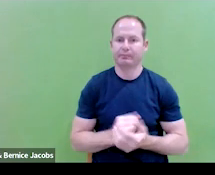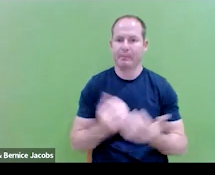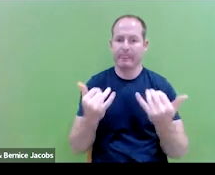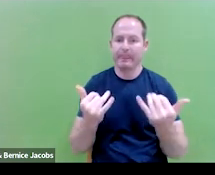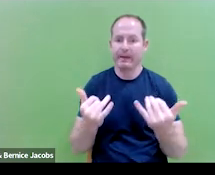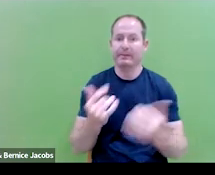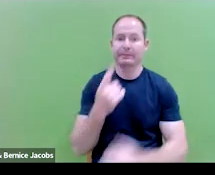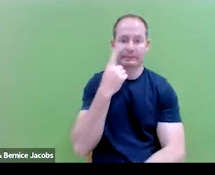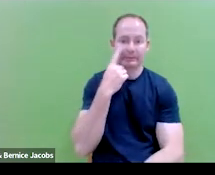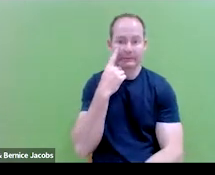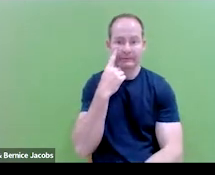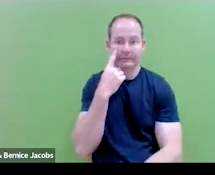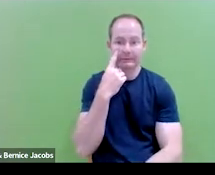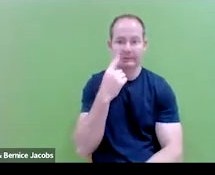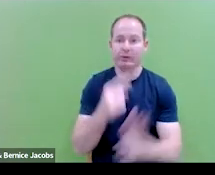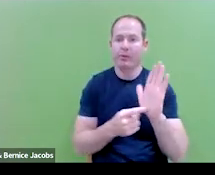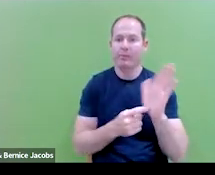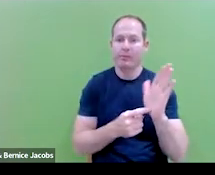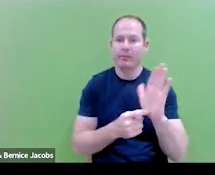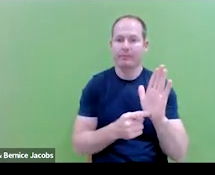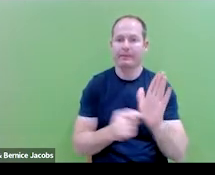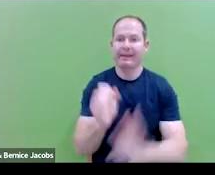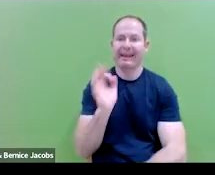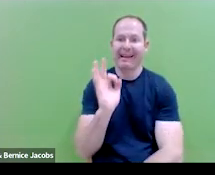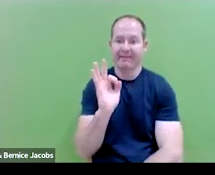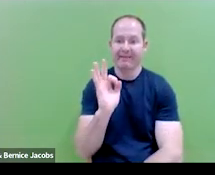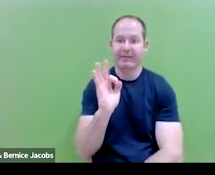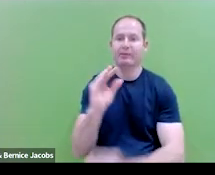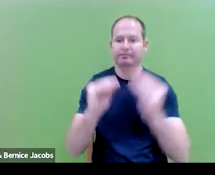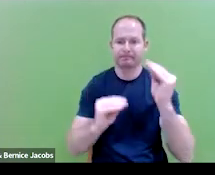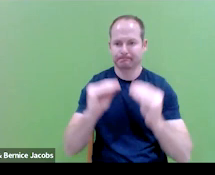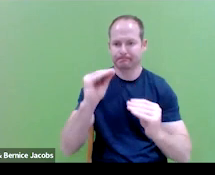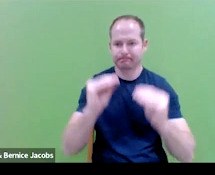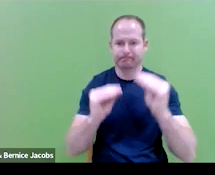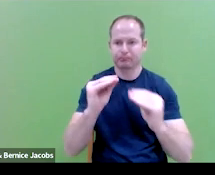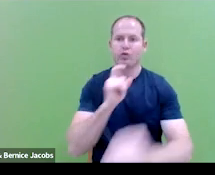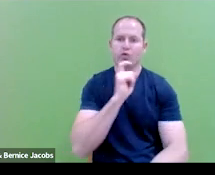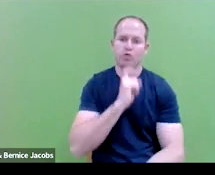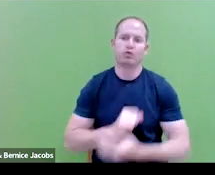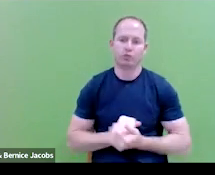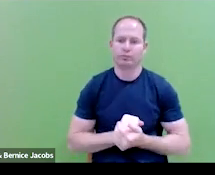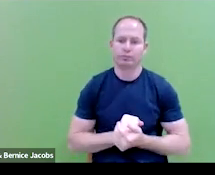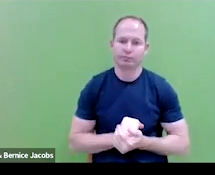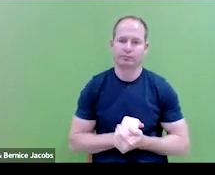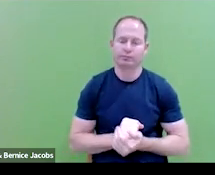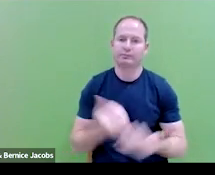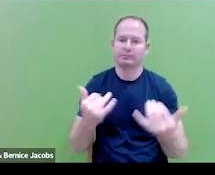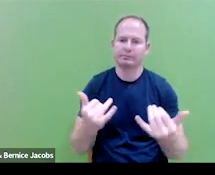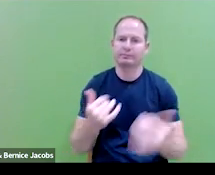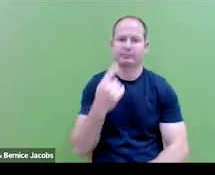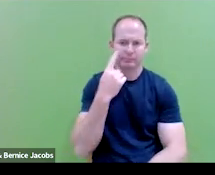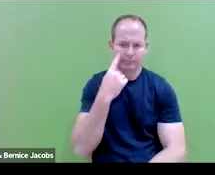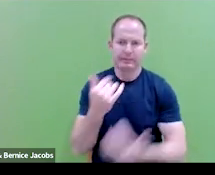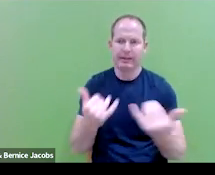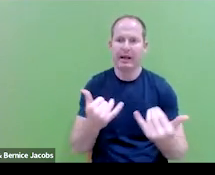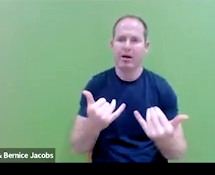Metro app, I would say, is the F, which is the flexibility in use, because I can tell it how I want